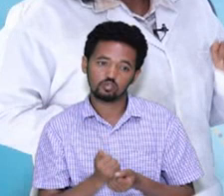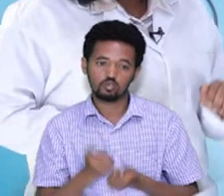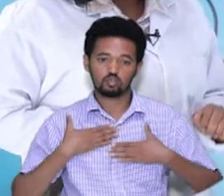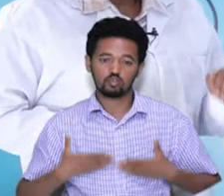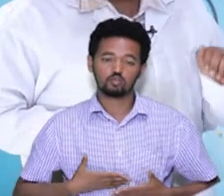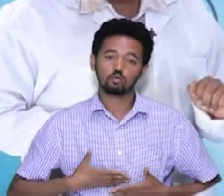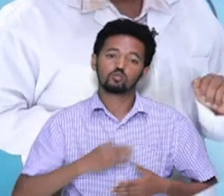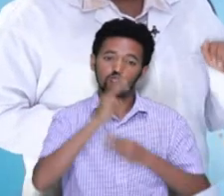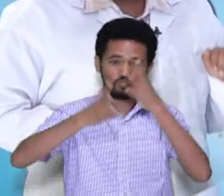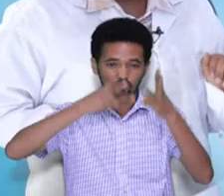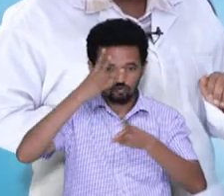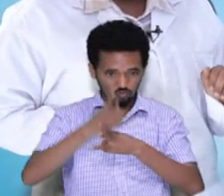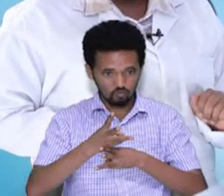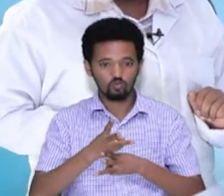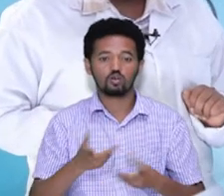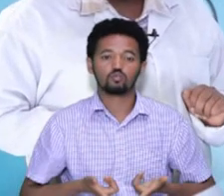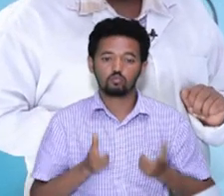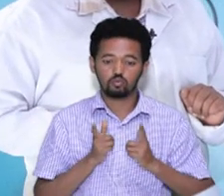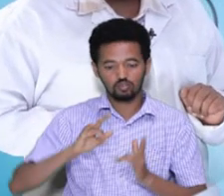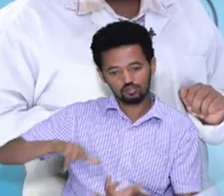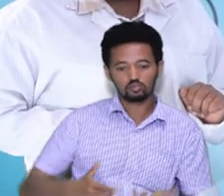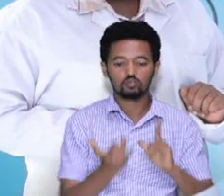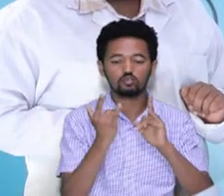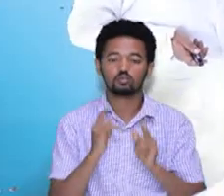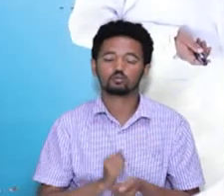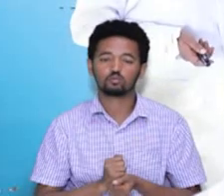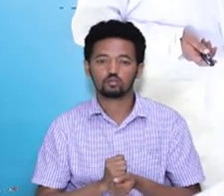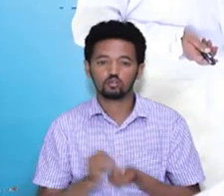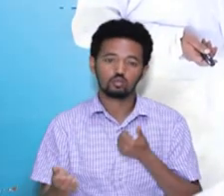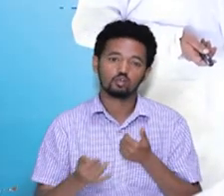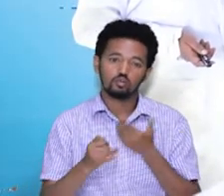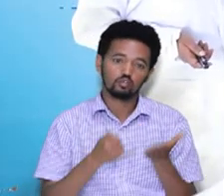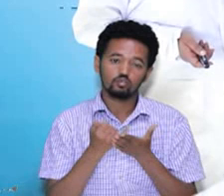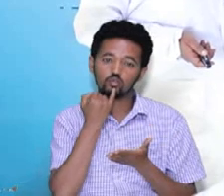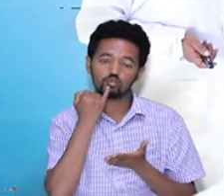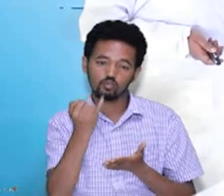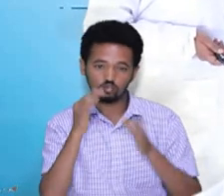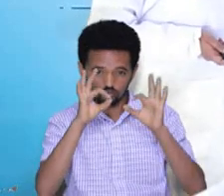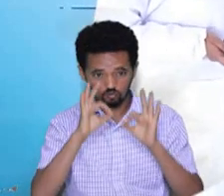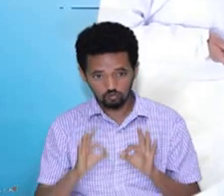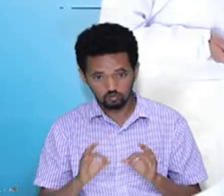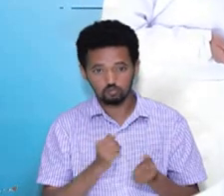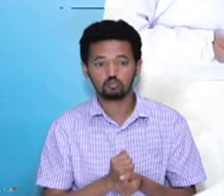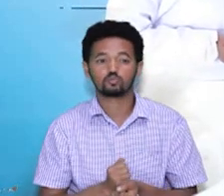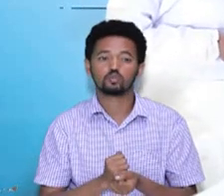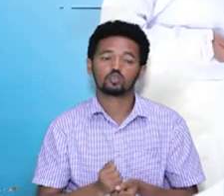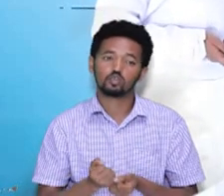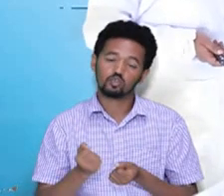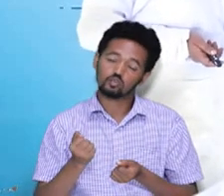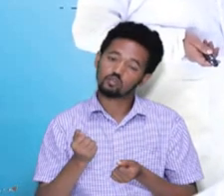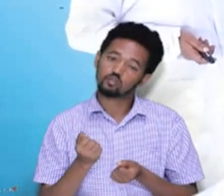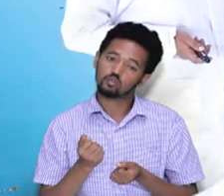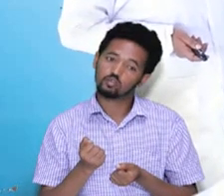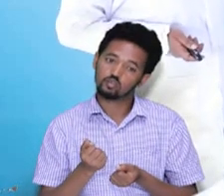part of the World Great Rift Valley system. It is formed during Tertiary period of the Cenozoic